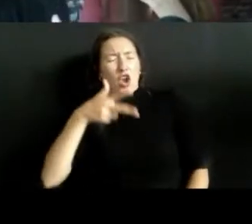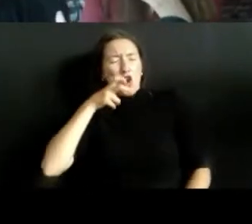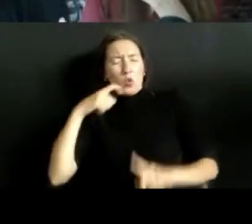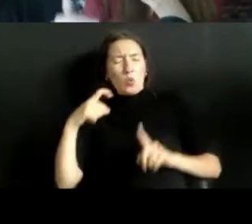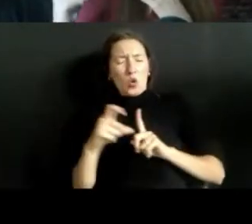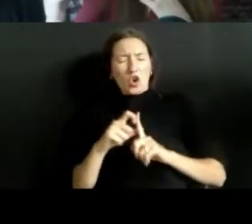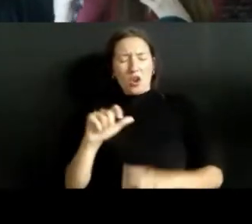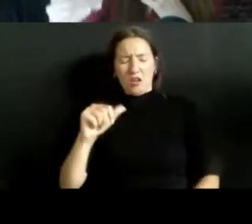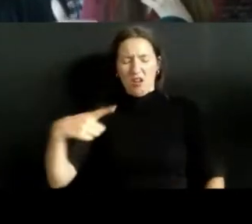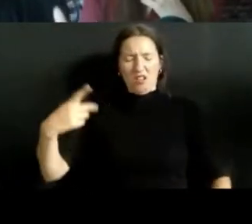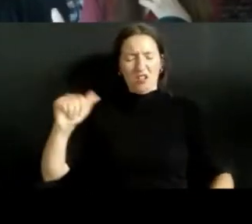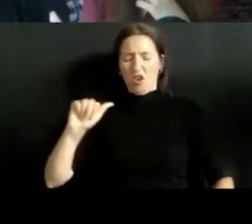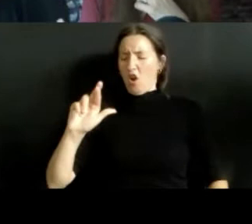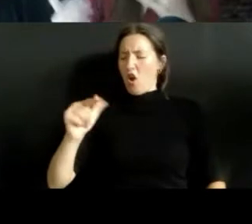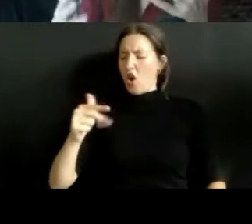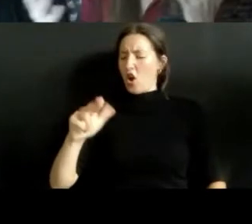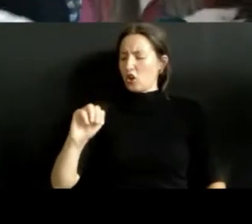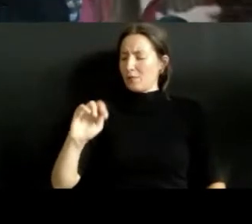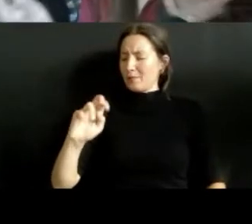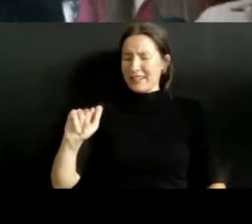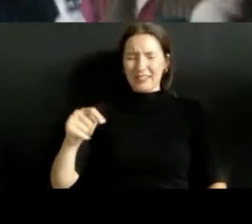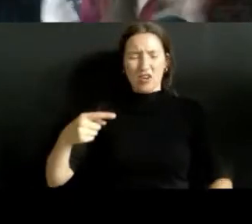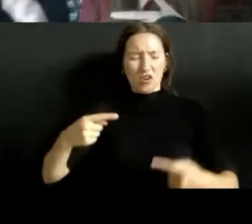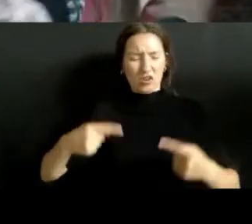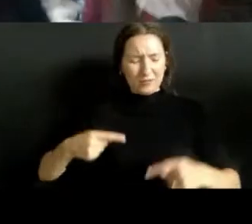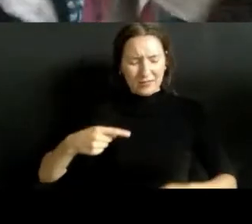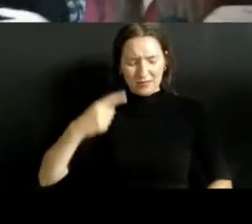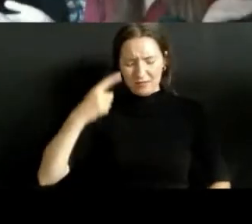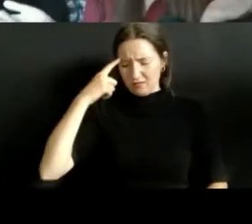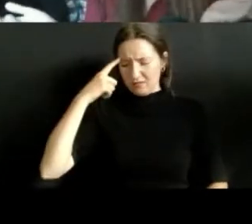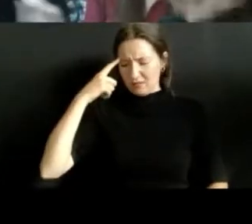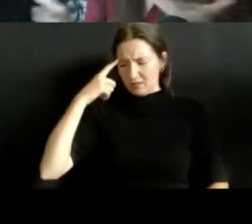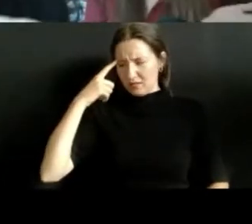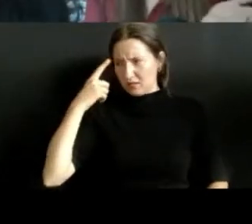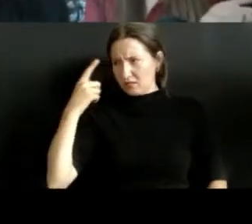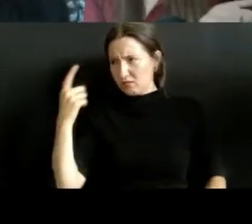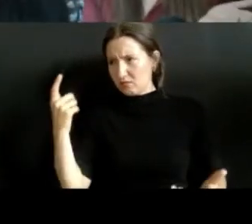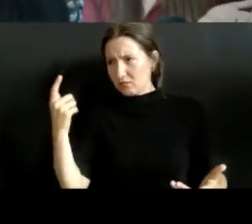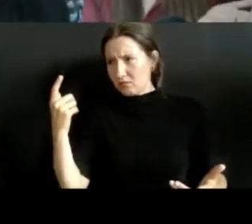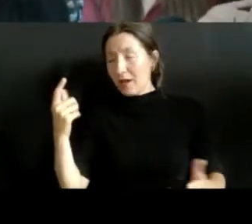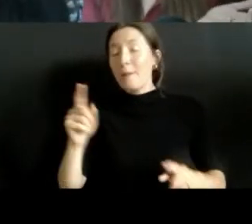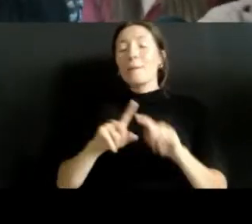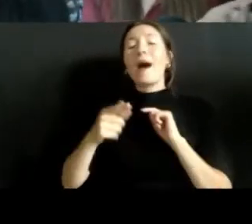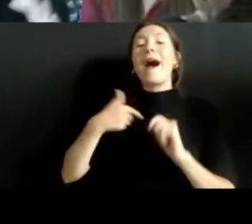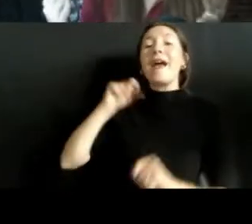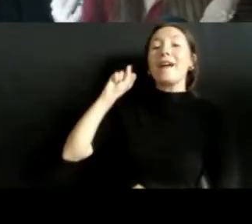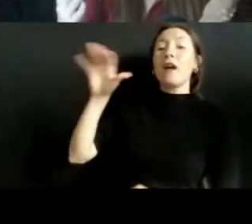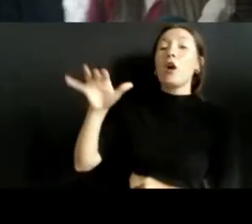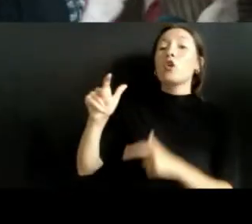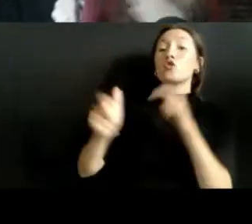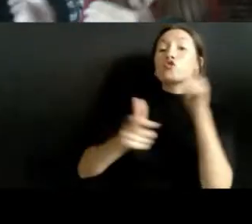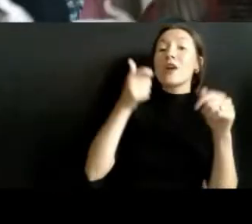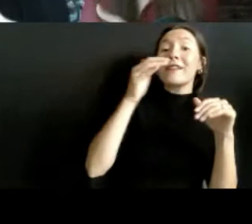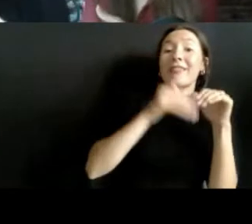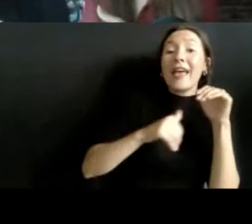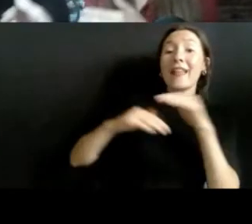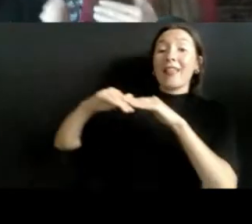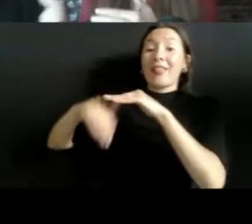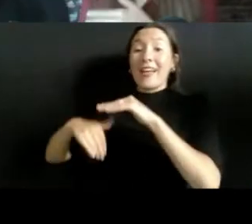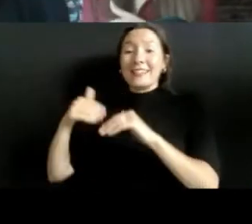to let you know, oh, greater than, less than, I got it. I know what you're talking about. Could I have listed them all?